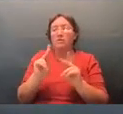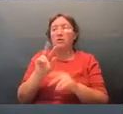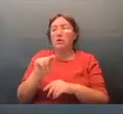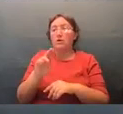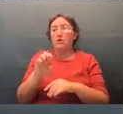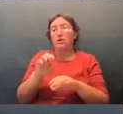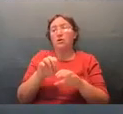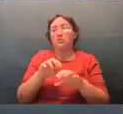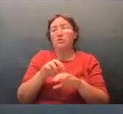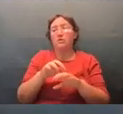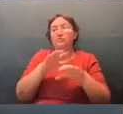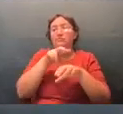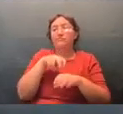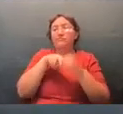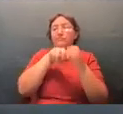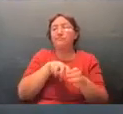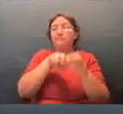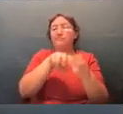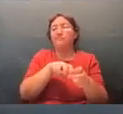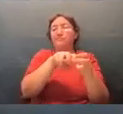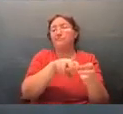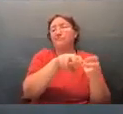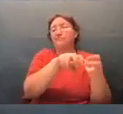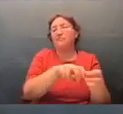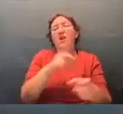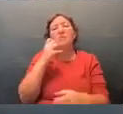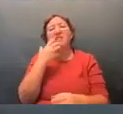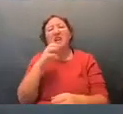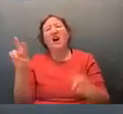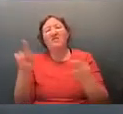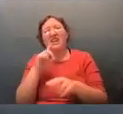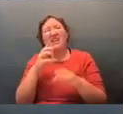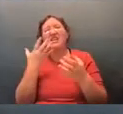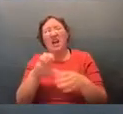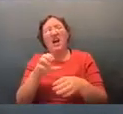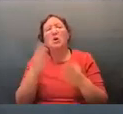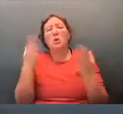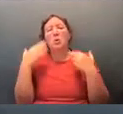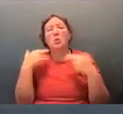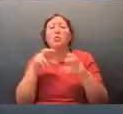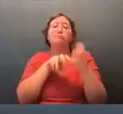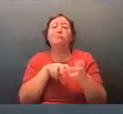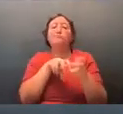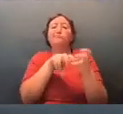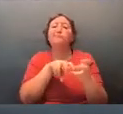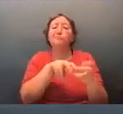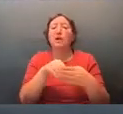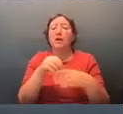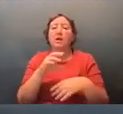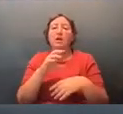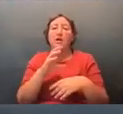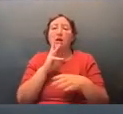tube and float down the river and get out of the heat of the valley and cool off in the river.